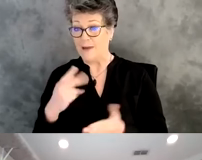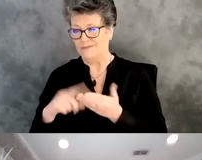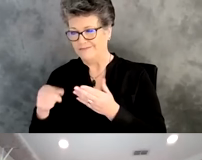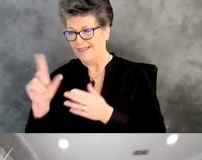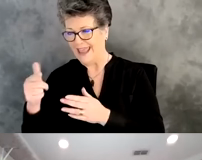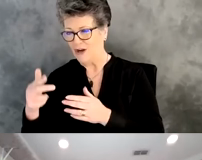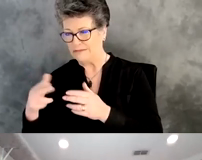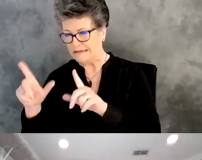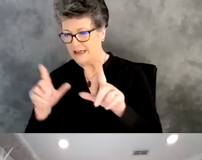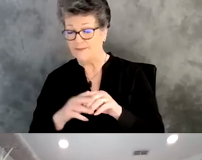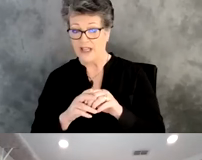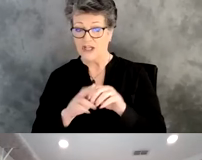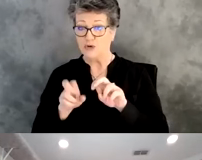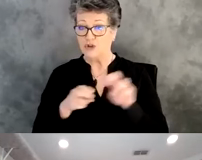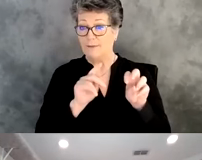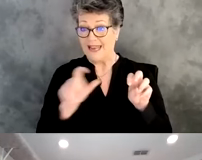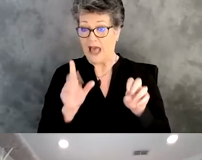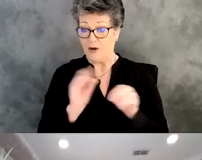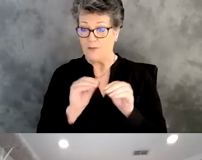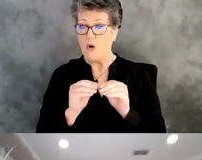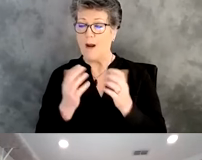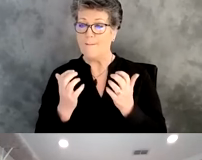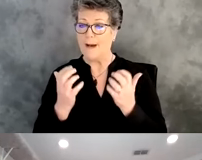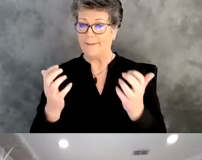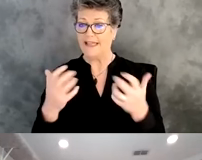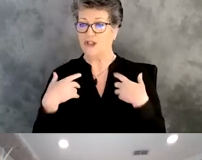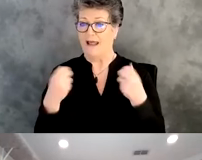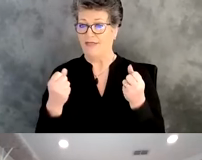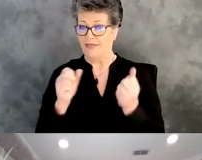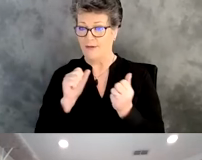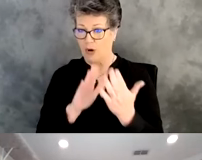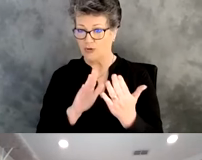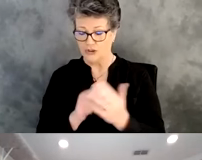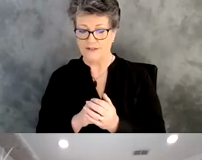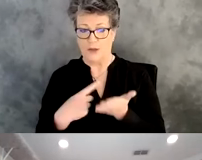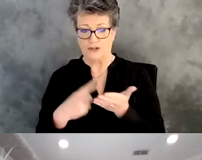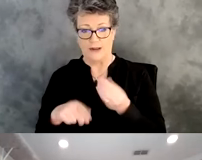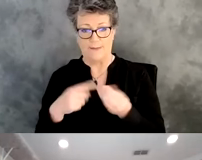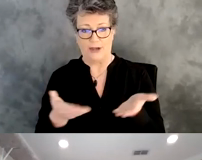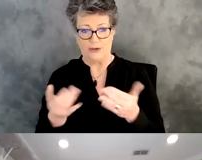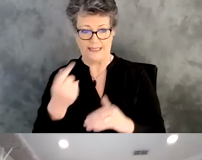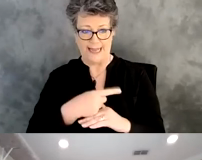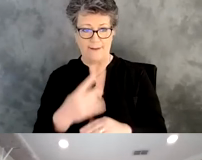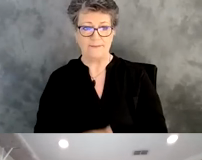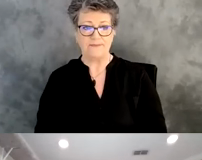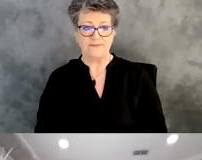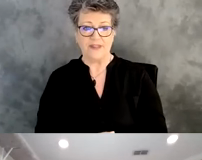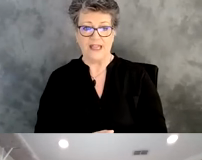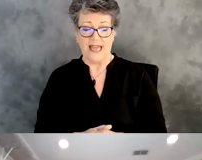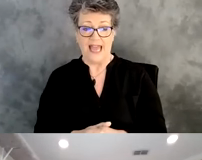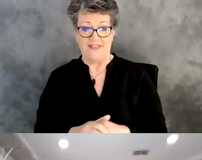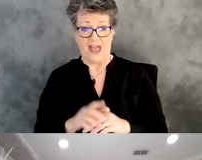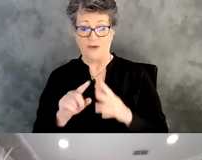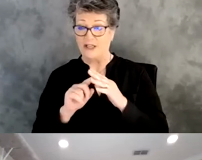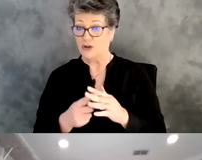shift Medi-Cal to a more population health approach, as we'll talk about here today, which was first included in the